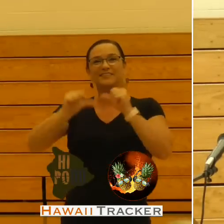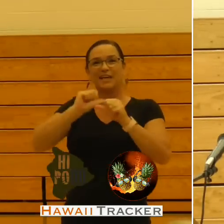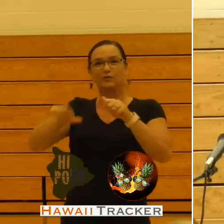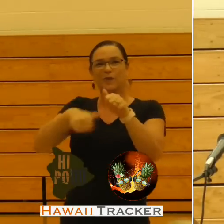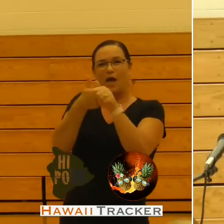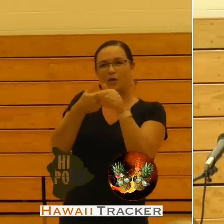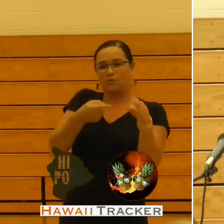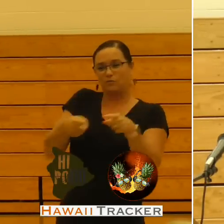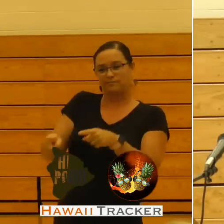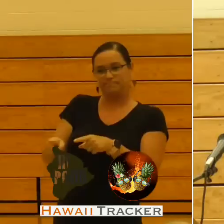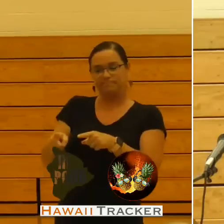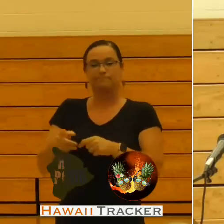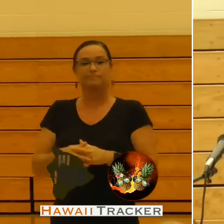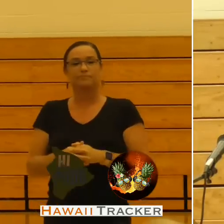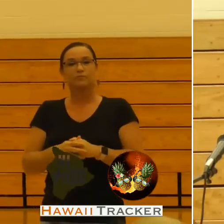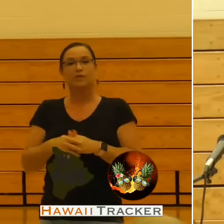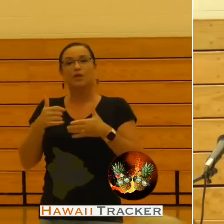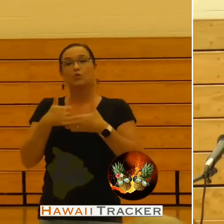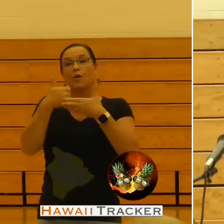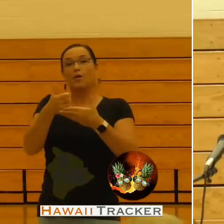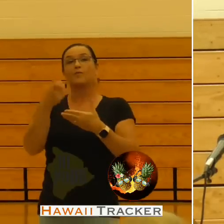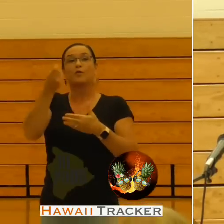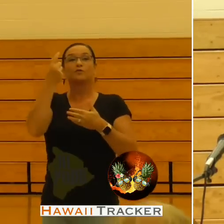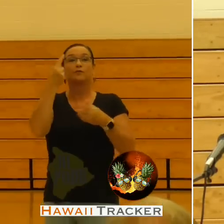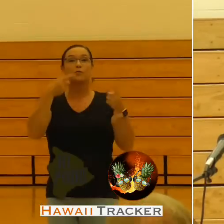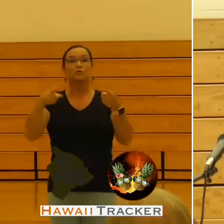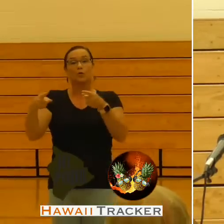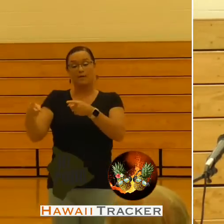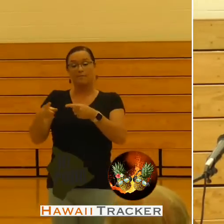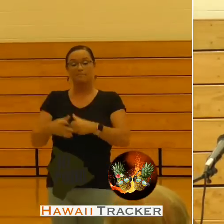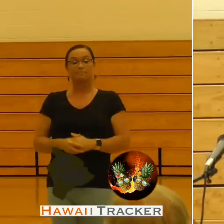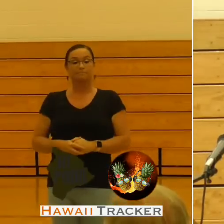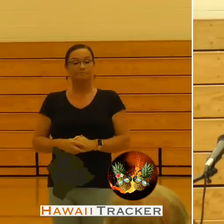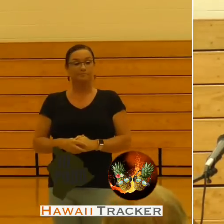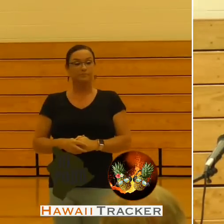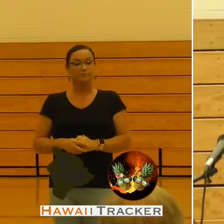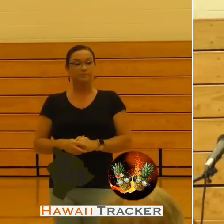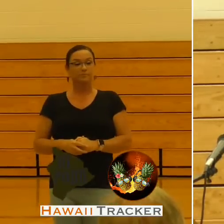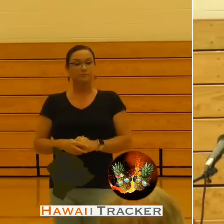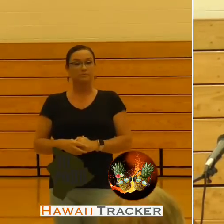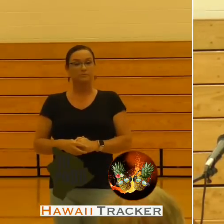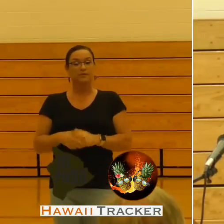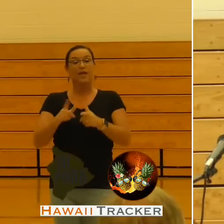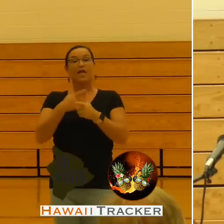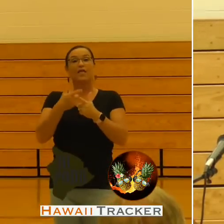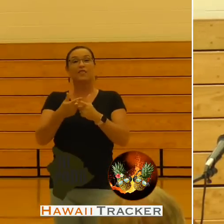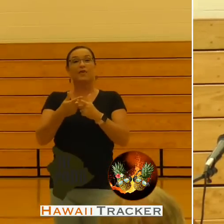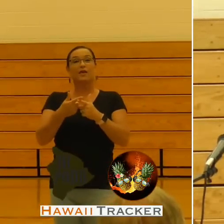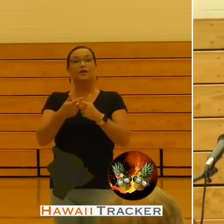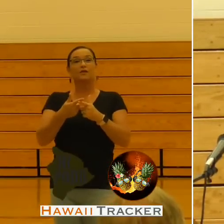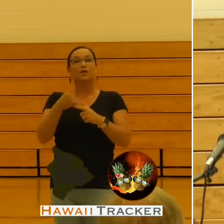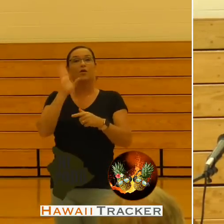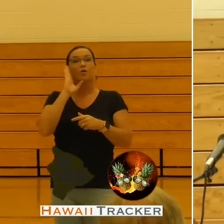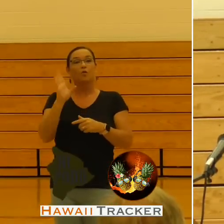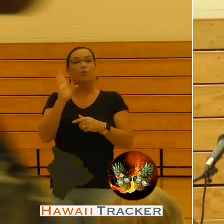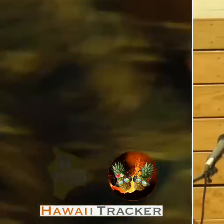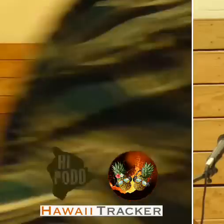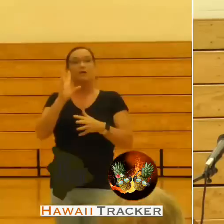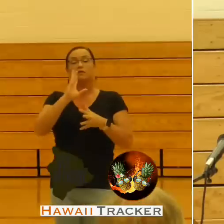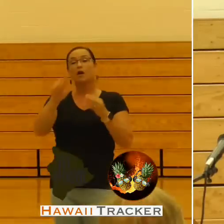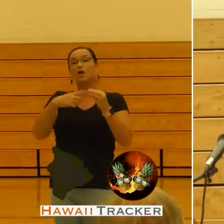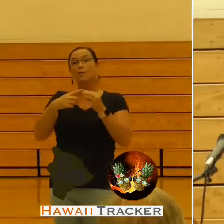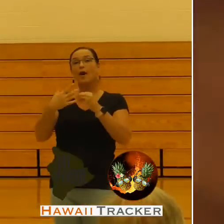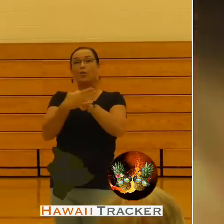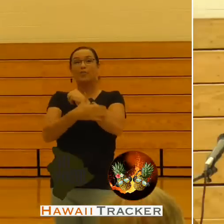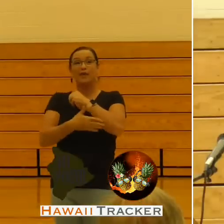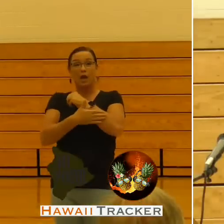it to help you understand what's going on. Then we'll go into the county's operations